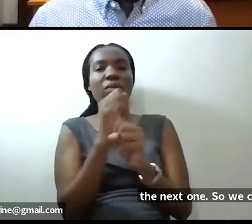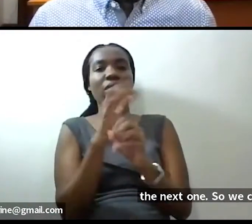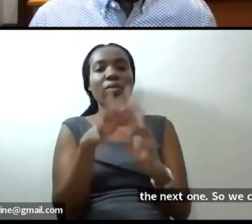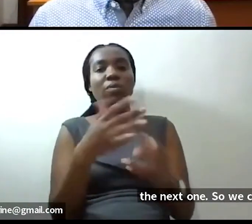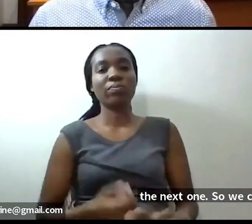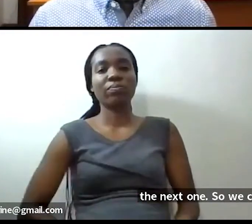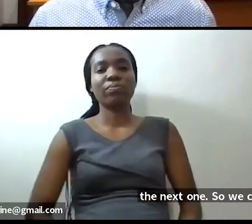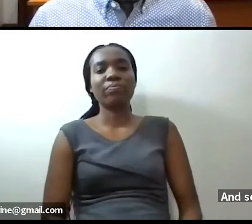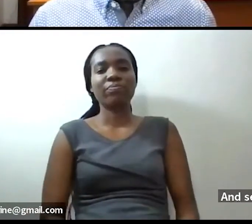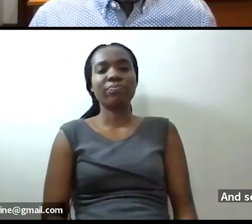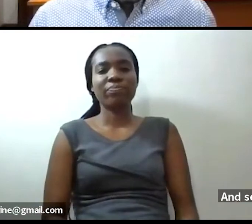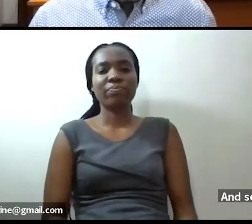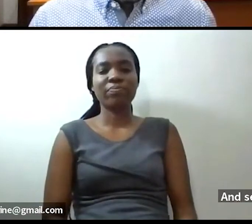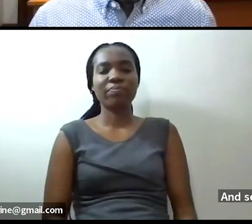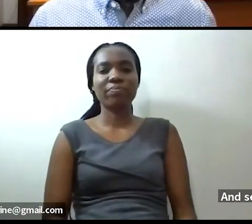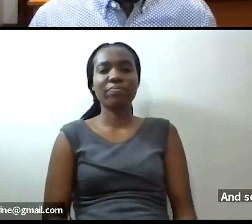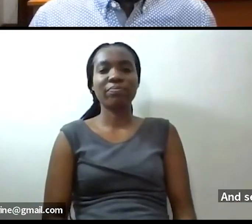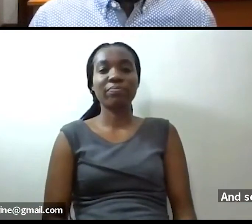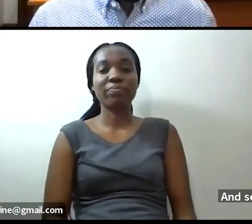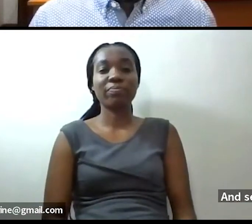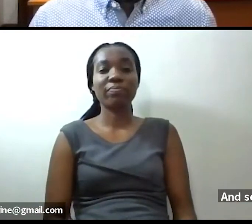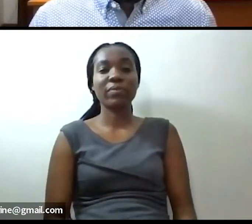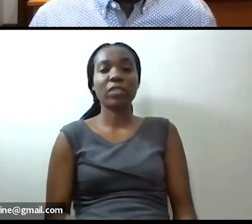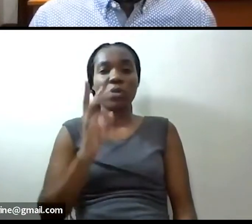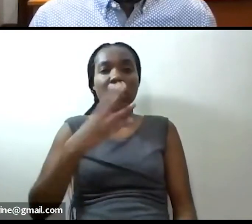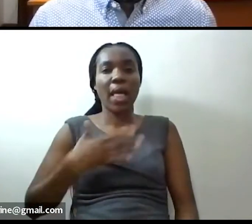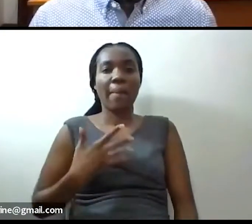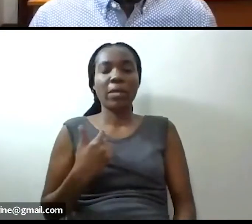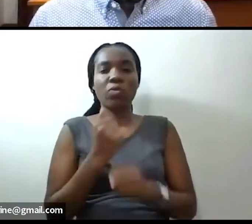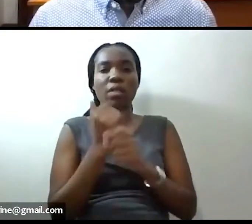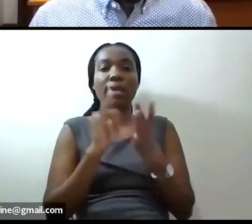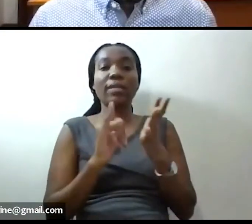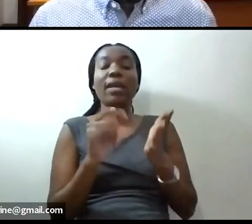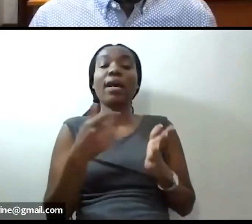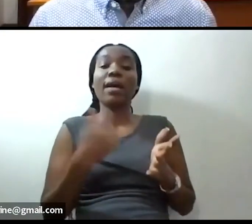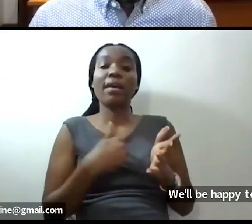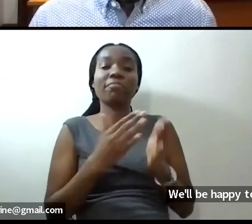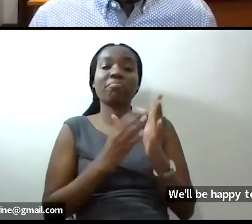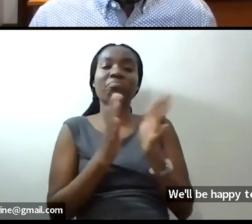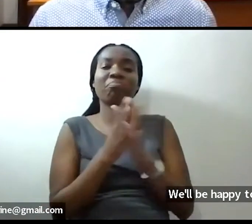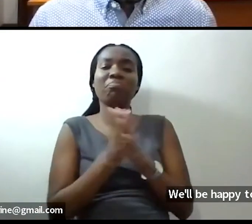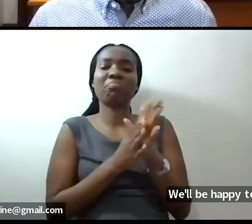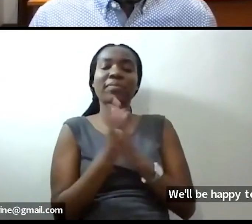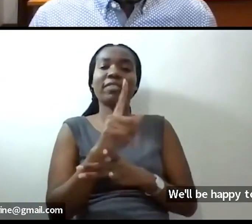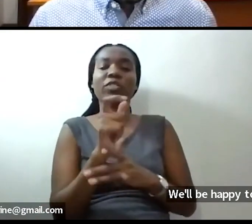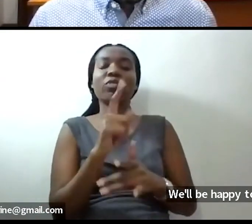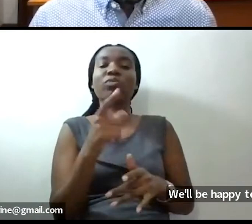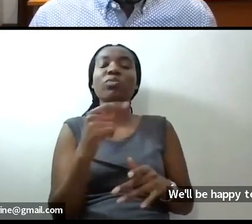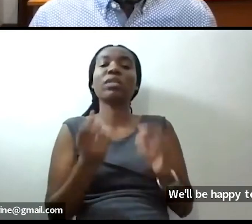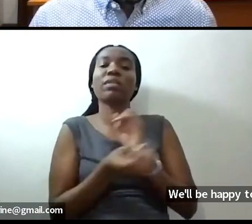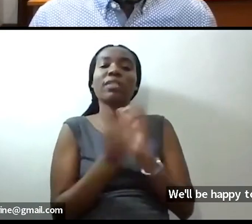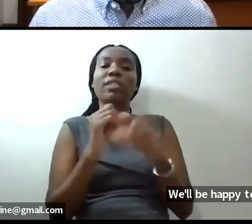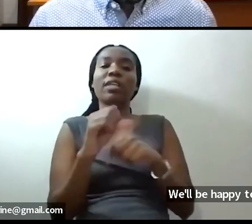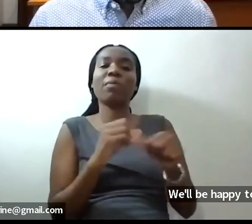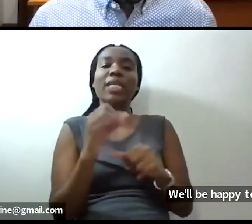Certainly. We'll be happy to. Yeah. Now, this is an interesting question I saw. Kindly explain about the term clean and